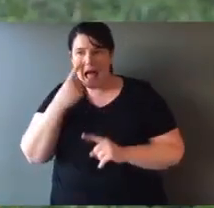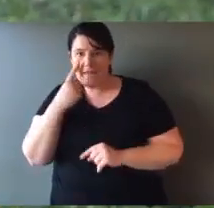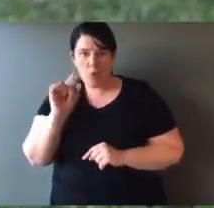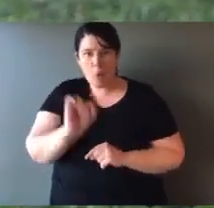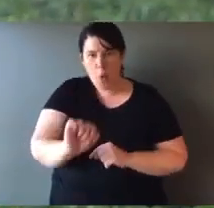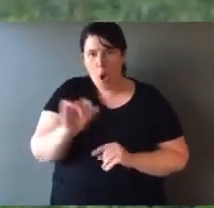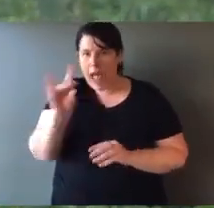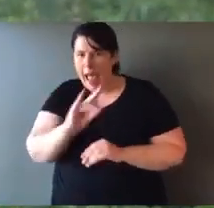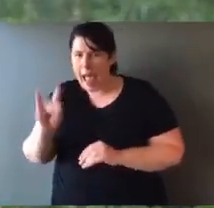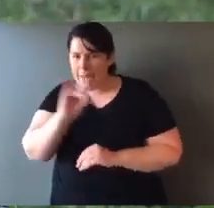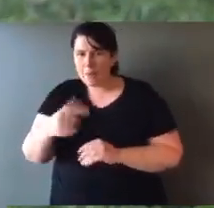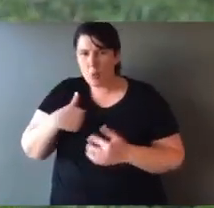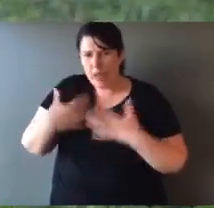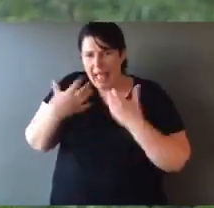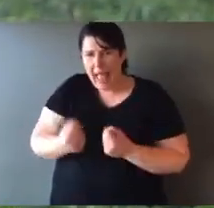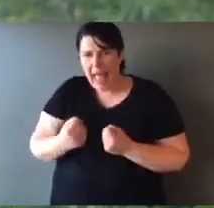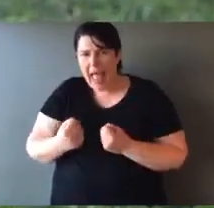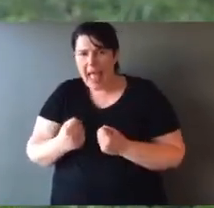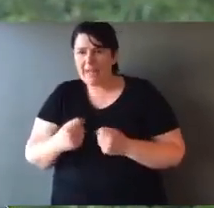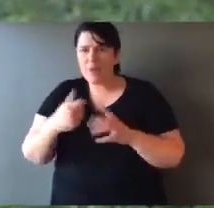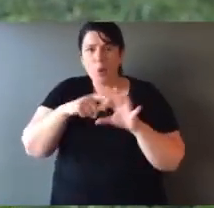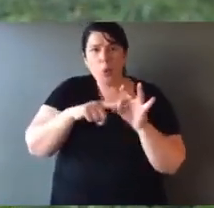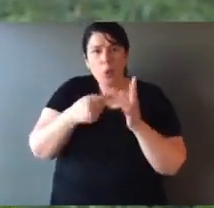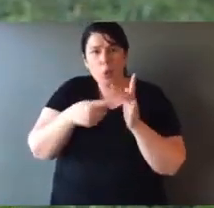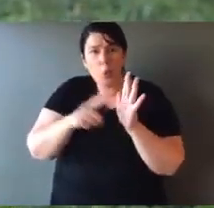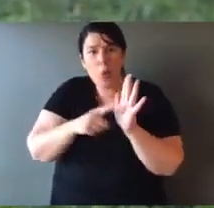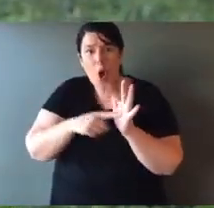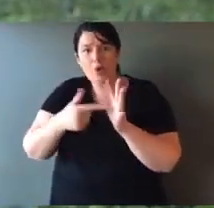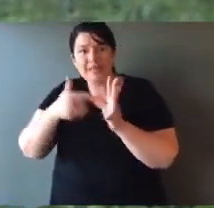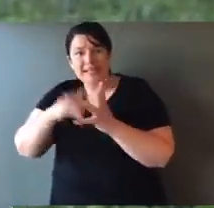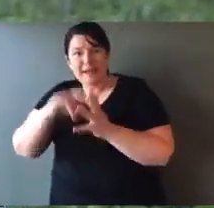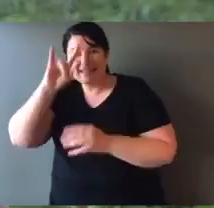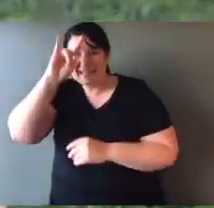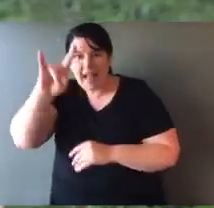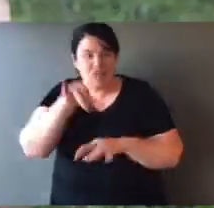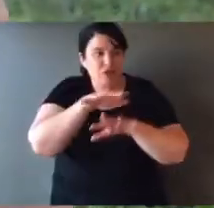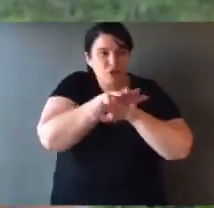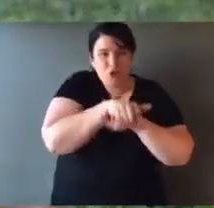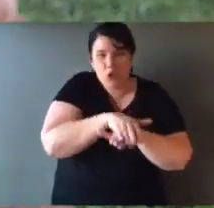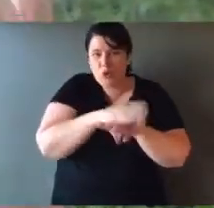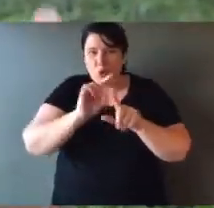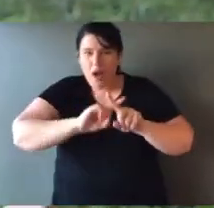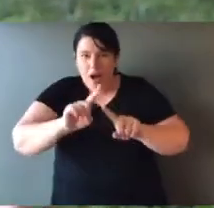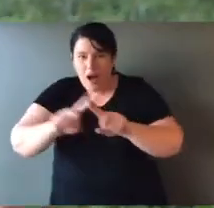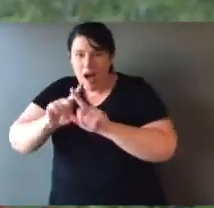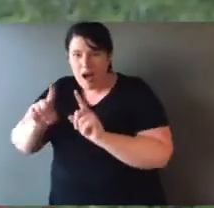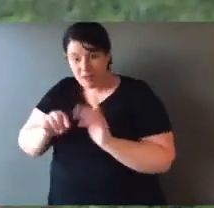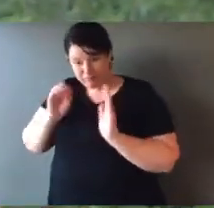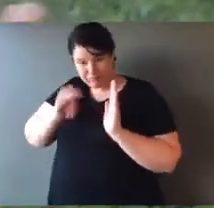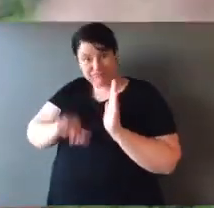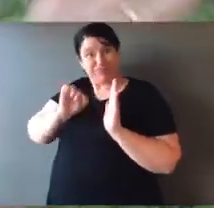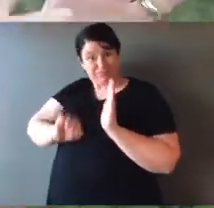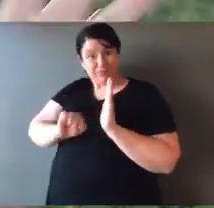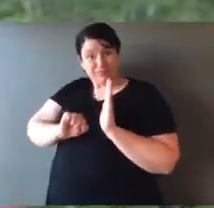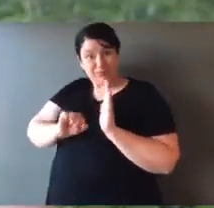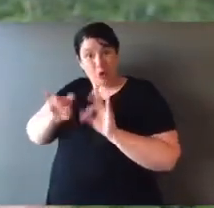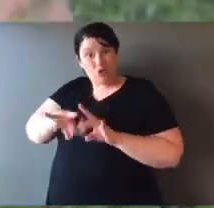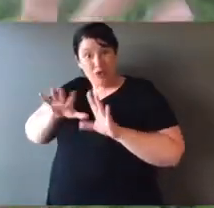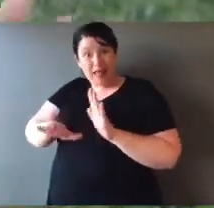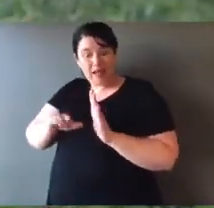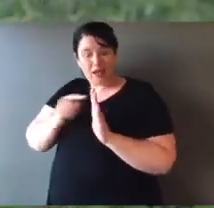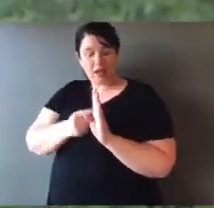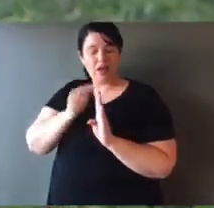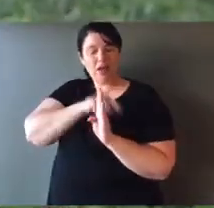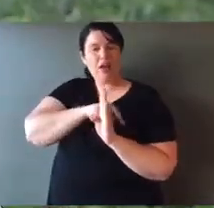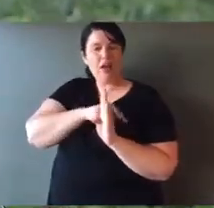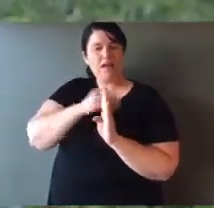work with. Bandicoots, potoroos, bedongs, wallabies, rock wallabies, quolls, devils, koalas, turtles. They all belong in